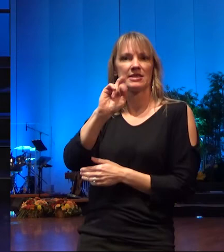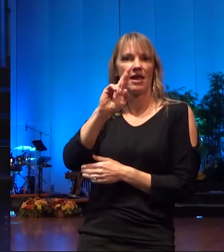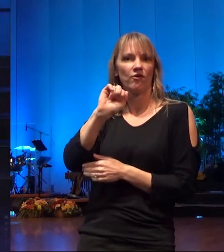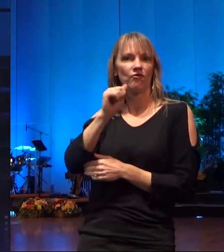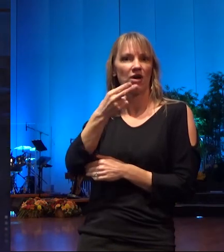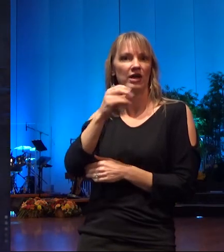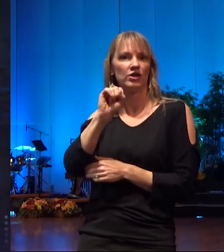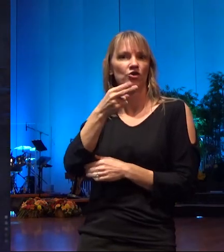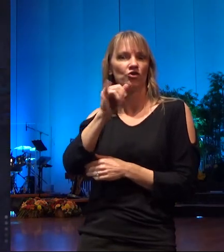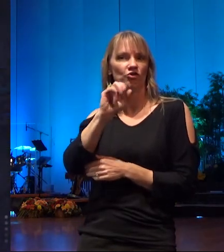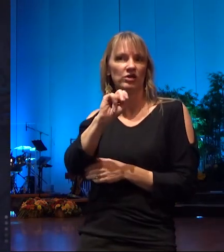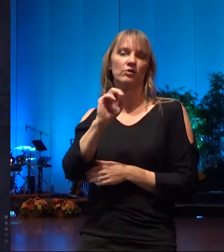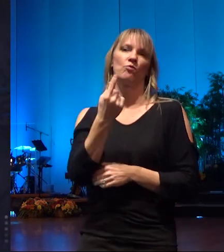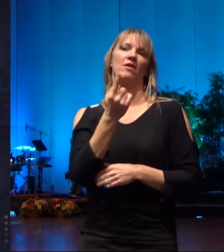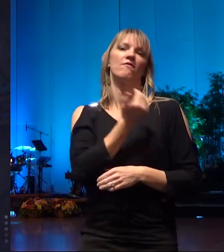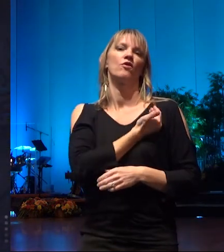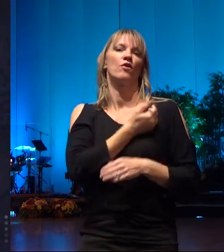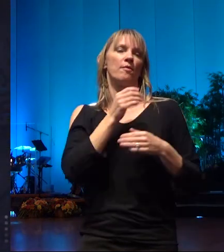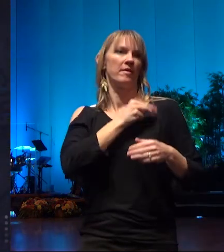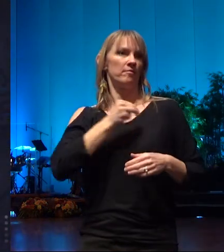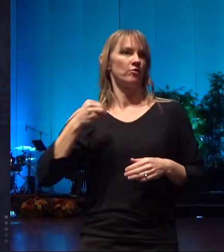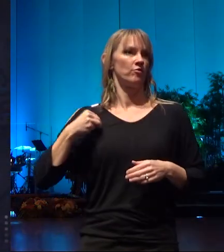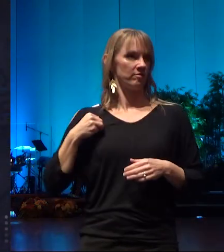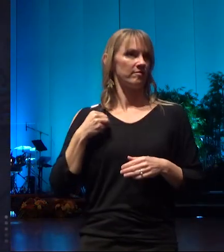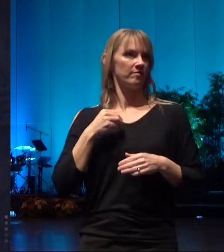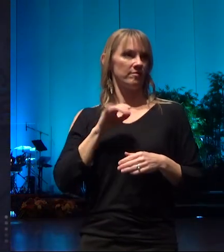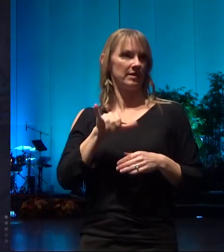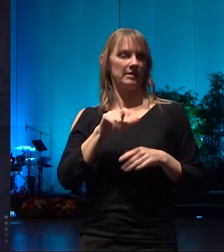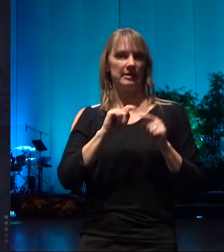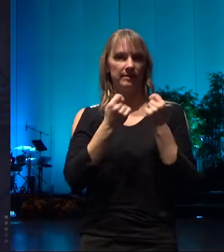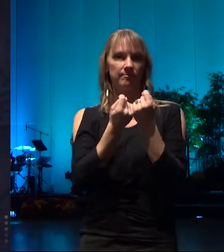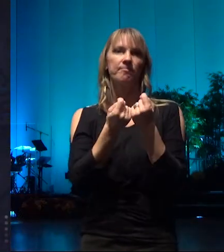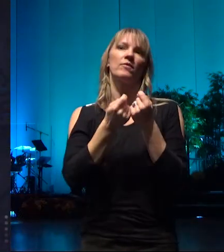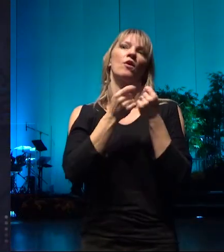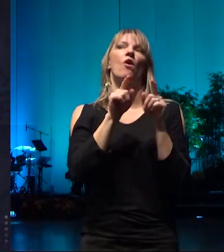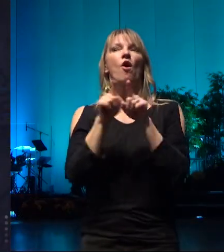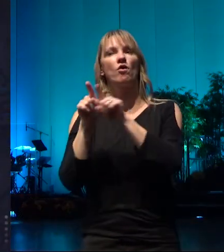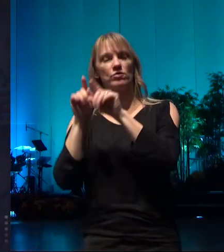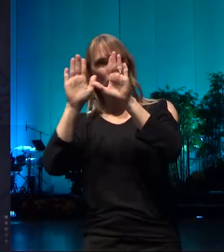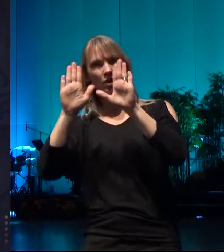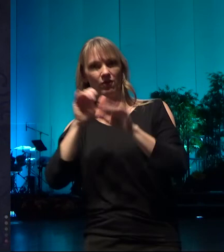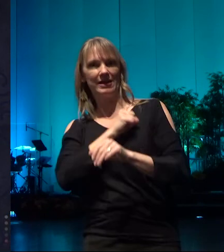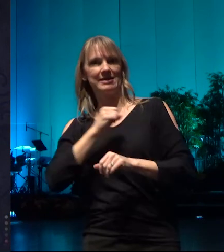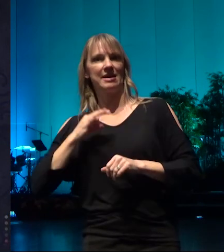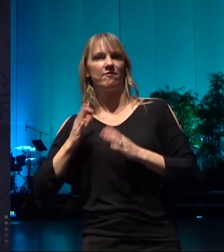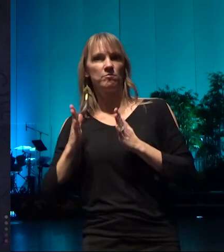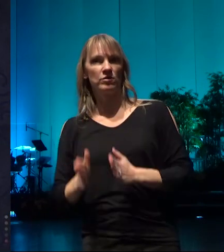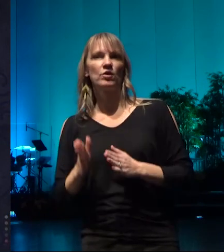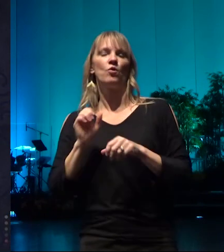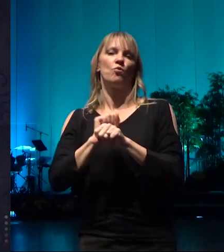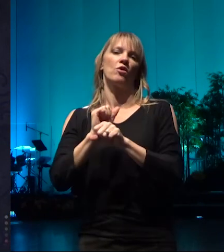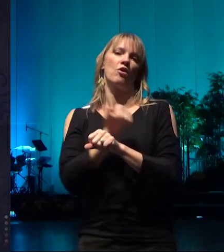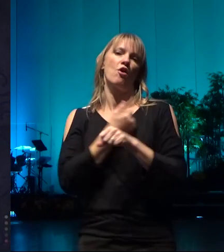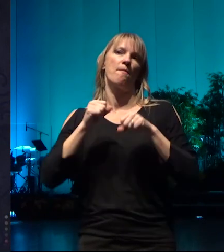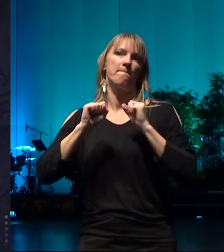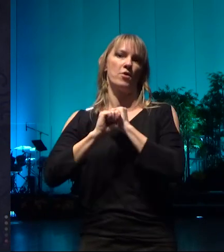Sarah Shin for doing the reading this morning. She's one of the members of the team and also a great staff member here at Mile High Church working in our marketing department.